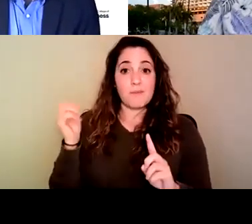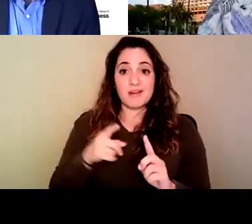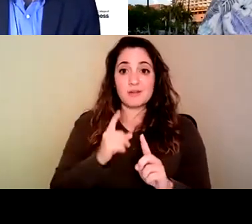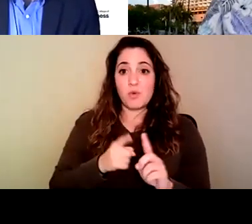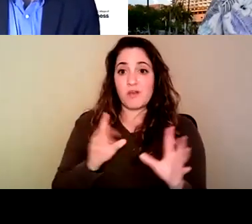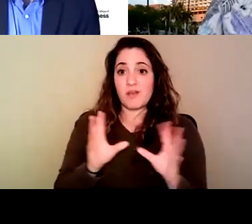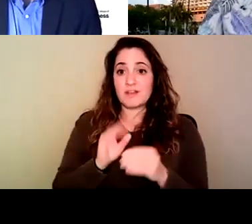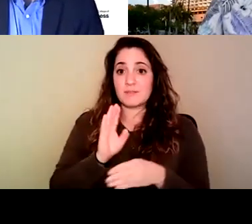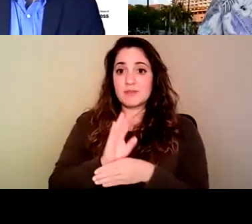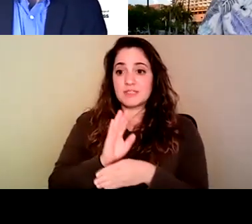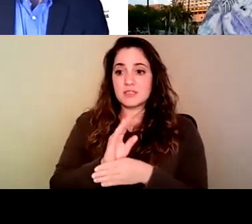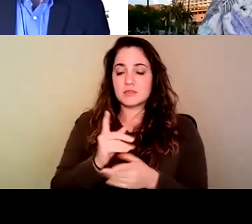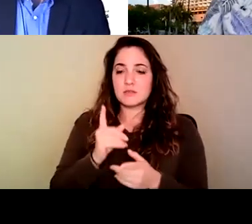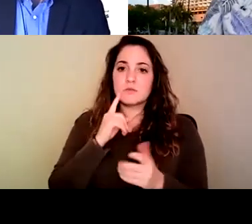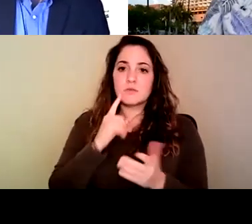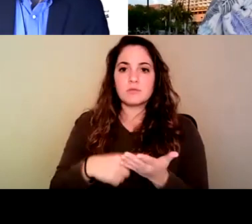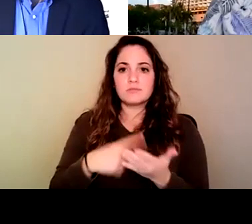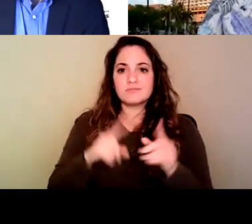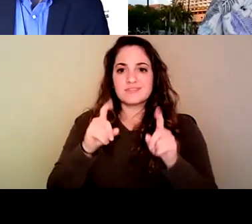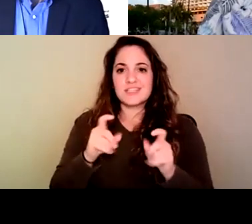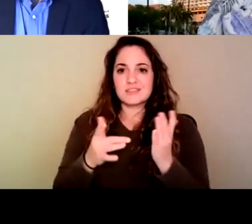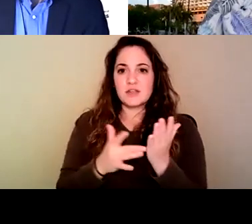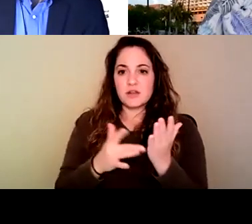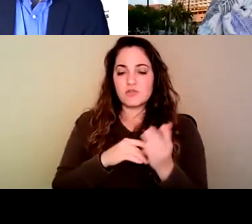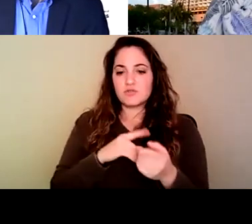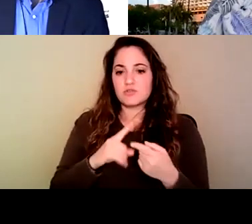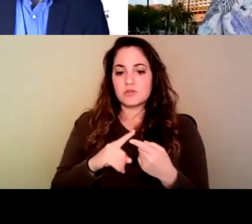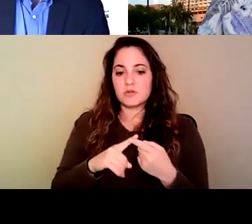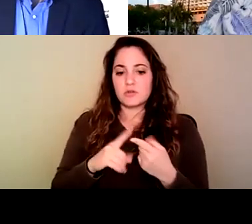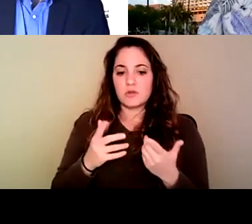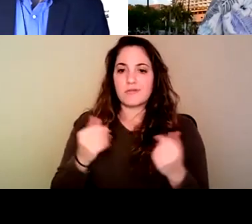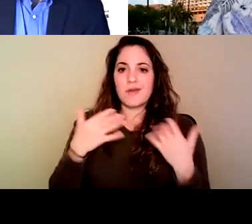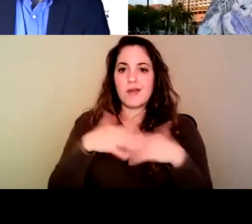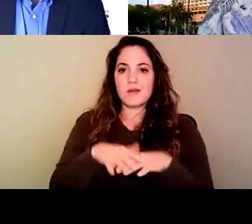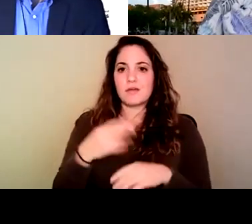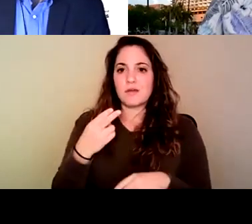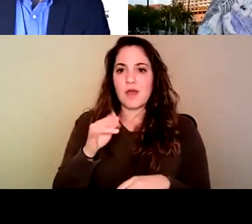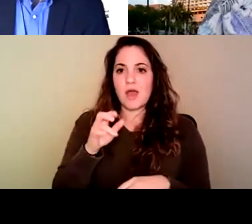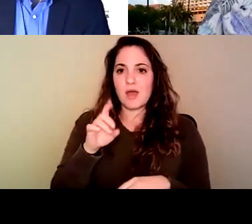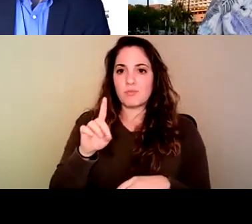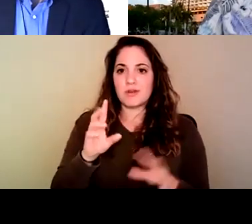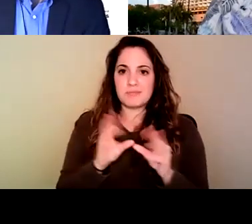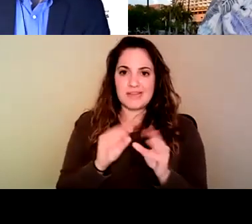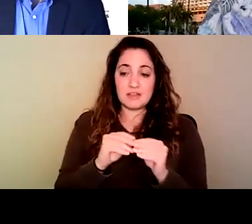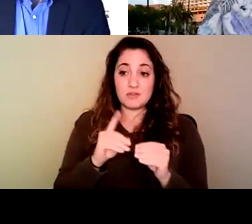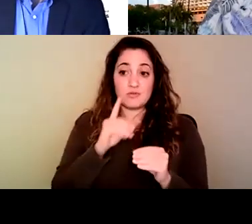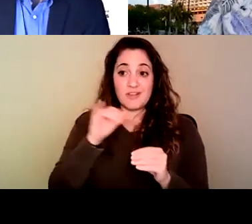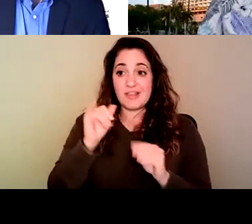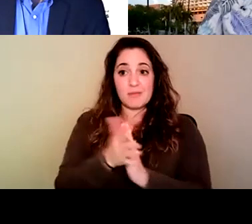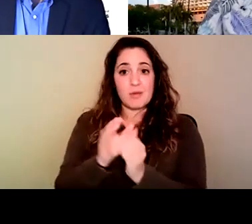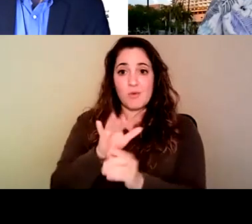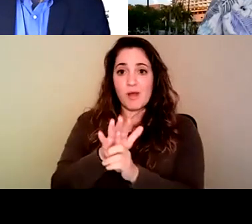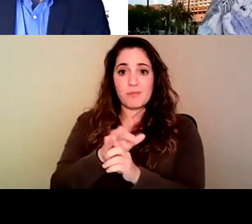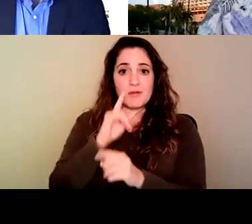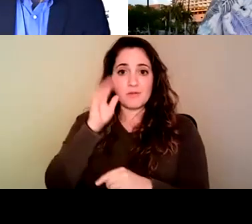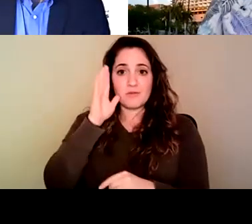You know, we talked about testing technology. We talked about, you know, hybrid meetings going to be the thing of the future. But we're